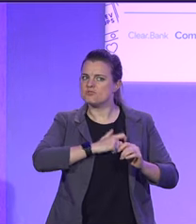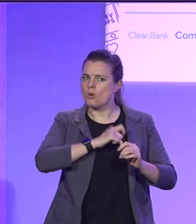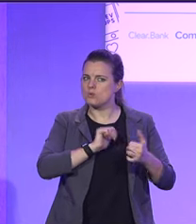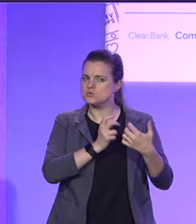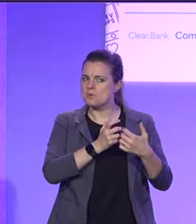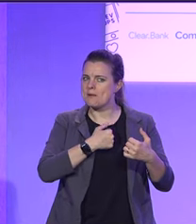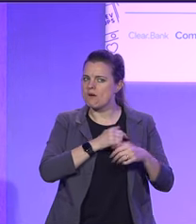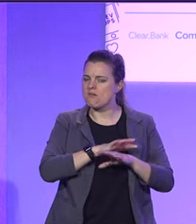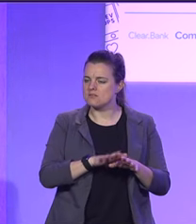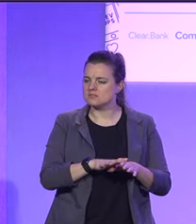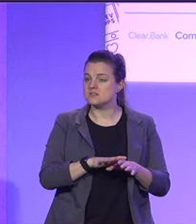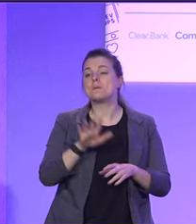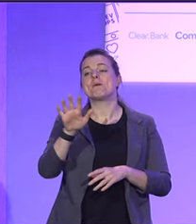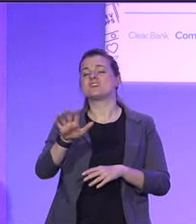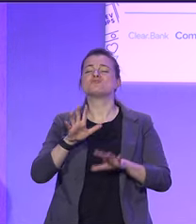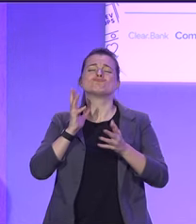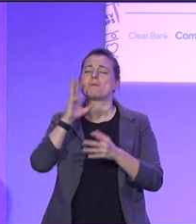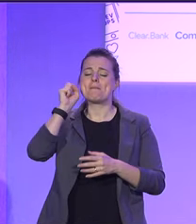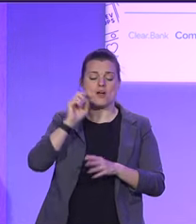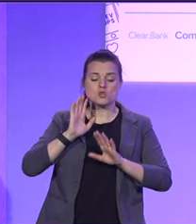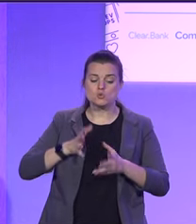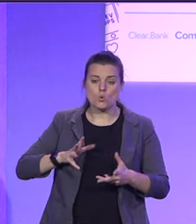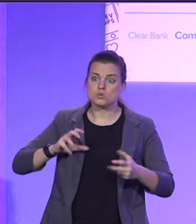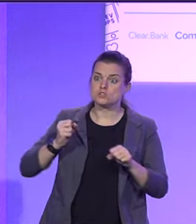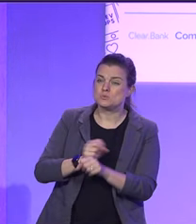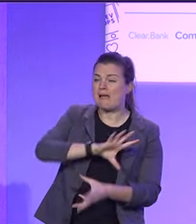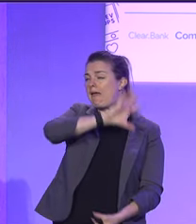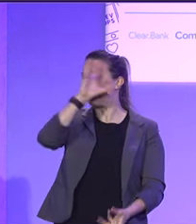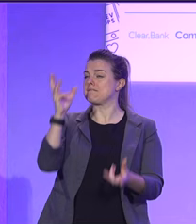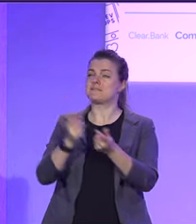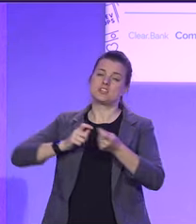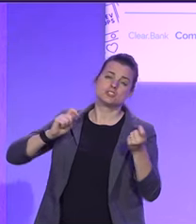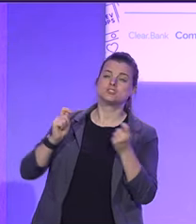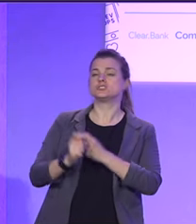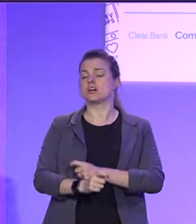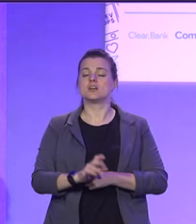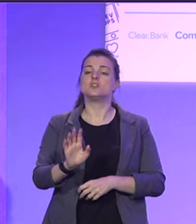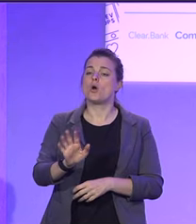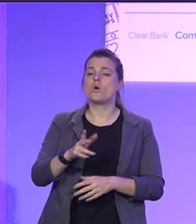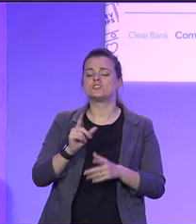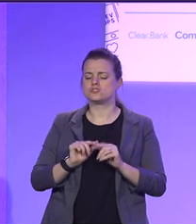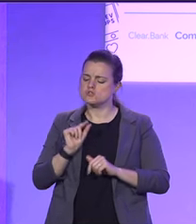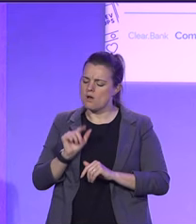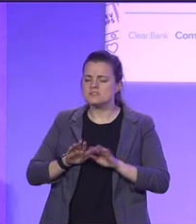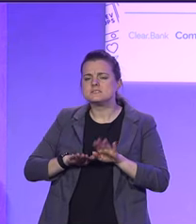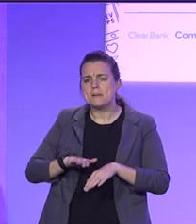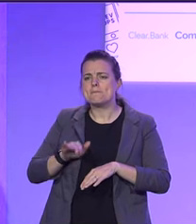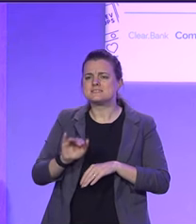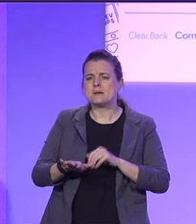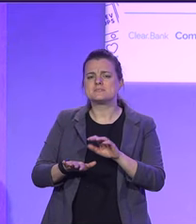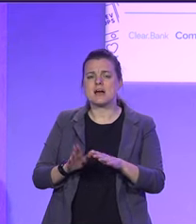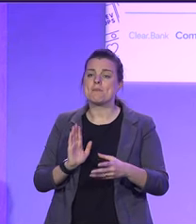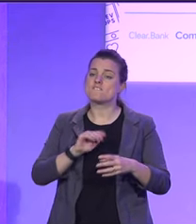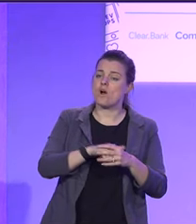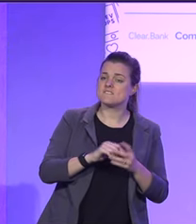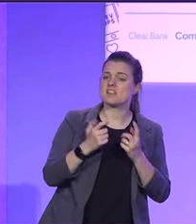your day job. Just take it one step further and share it with the community. It will help them and it will help you regardless of whether you want to be